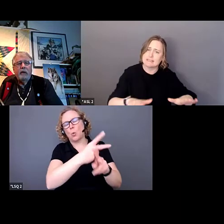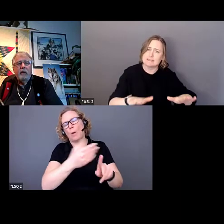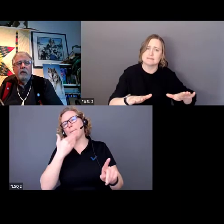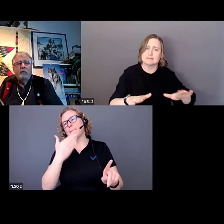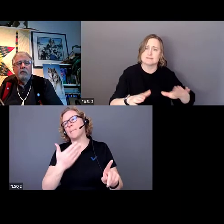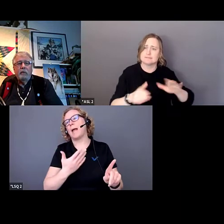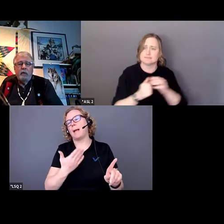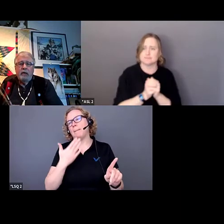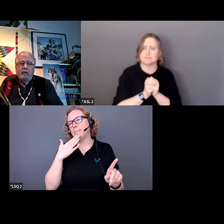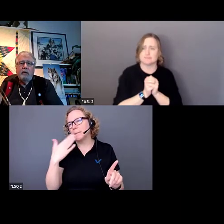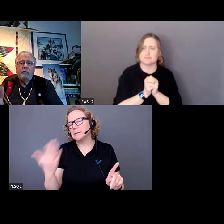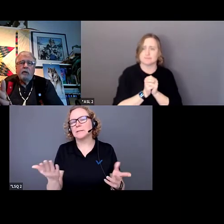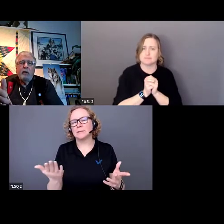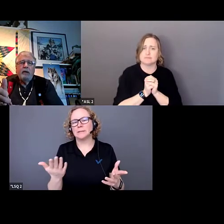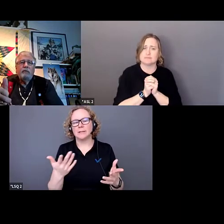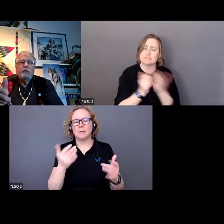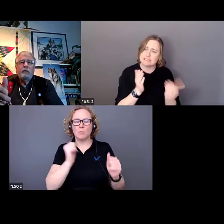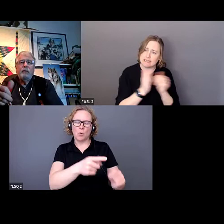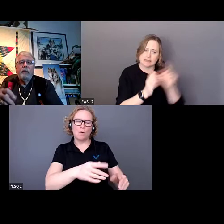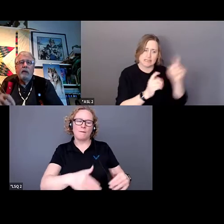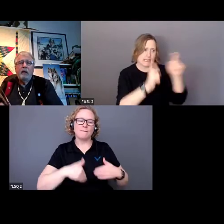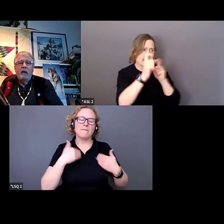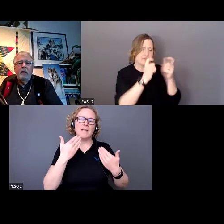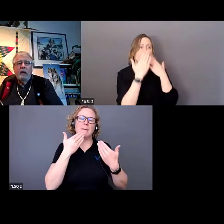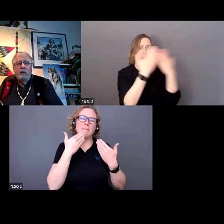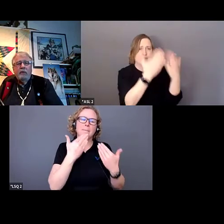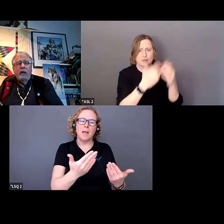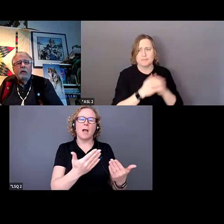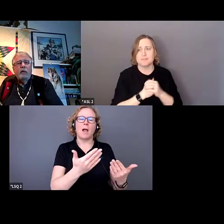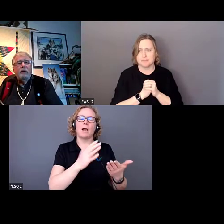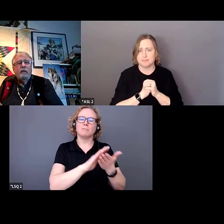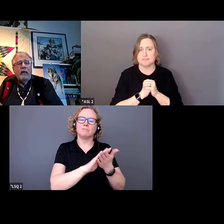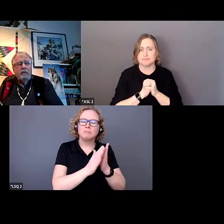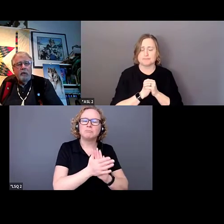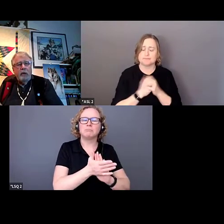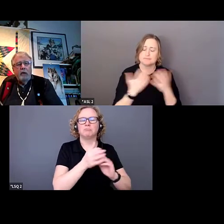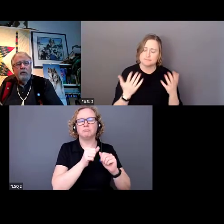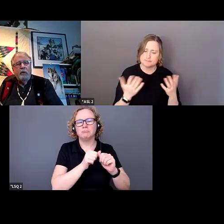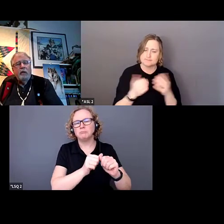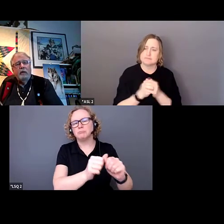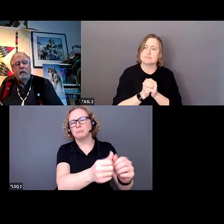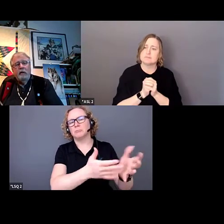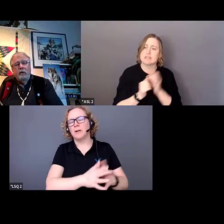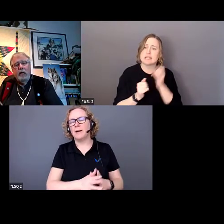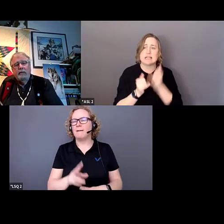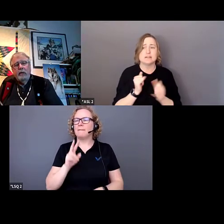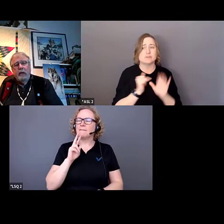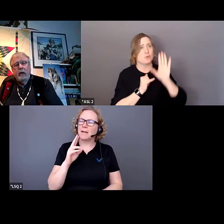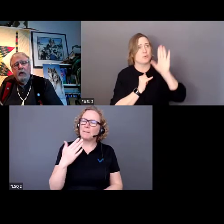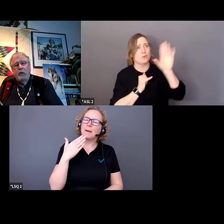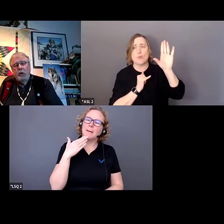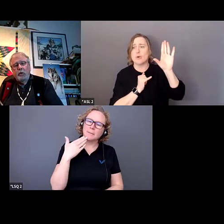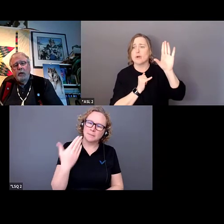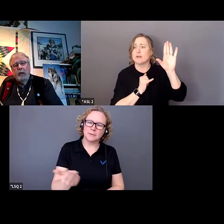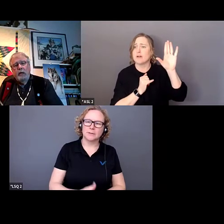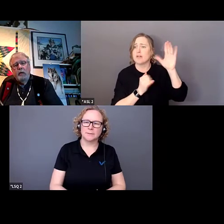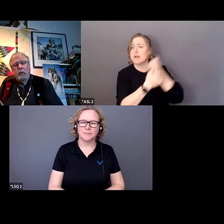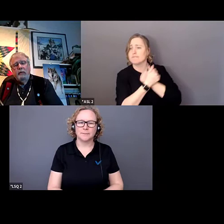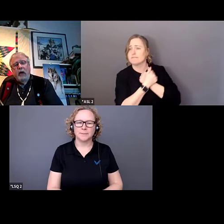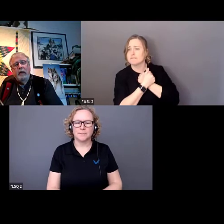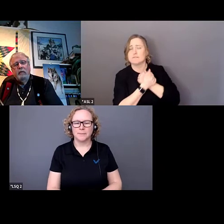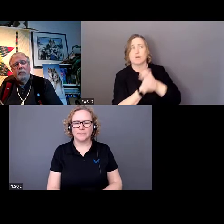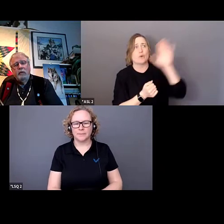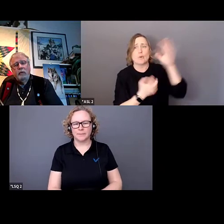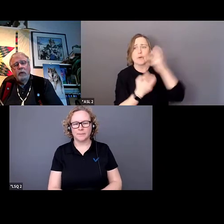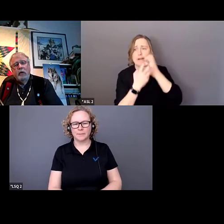days. For these gifts, we're grateful. And finally, we give thanks, Creator, for your continued love and care and nurturing that